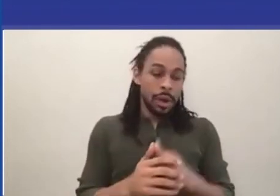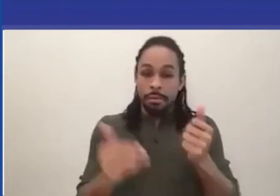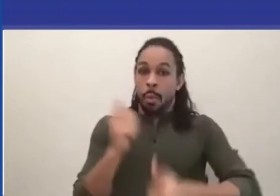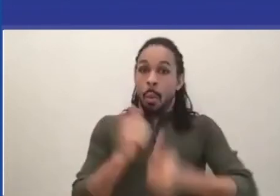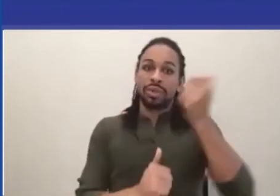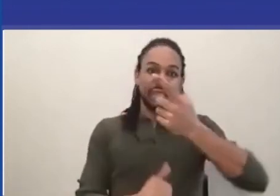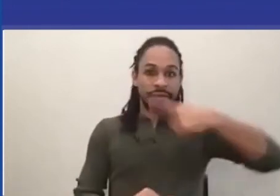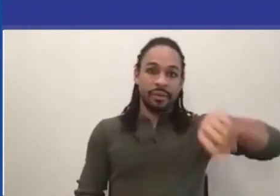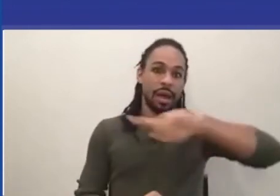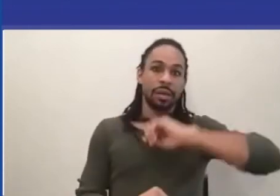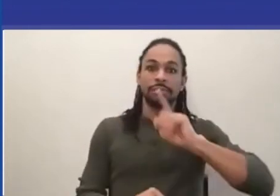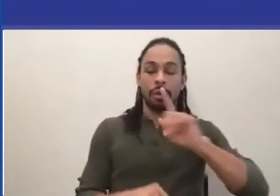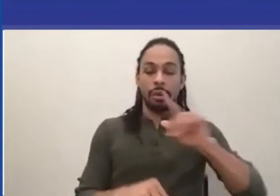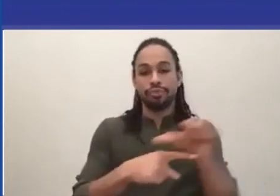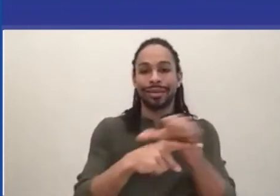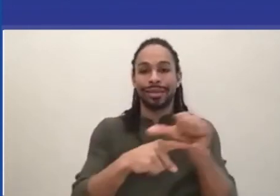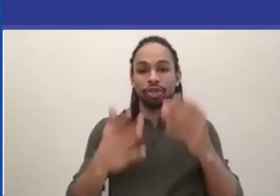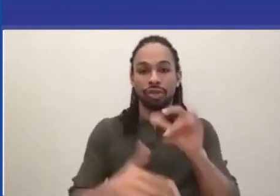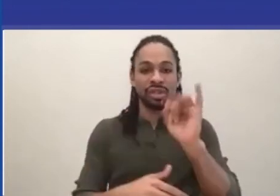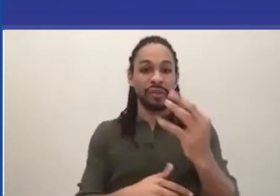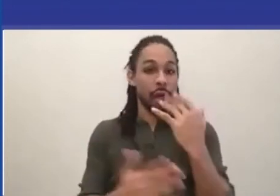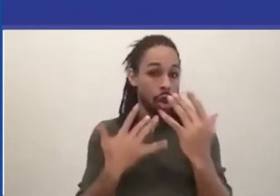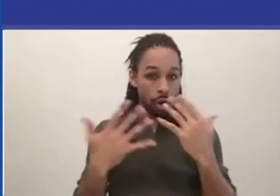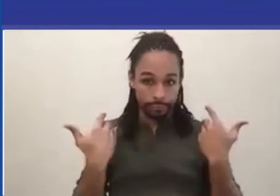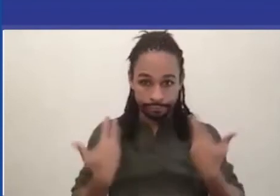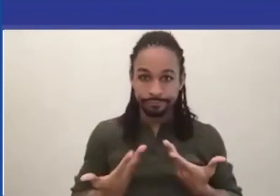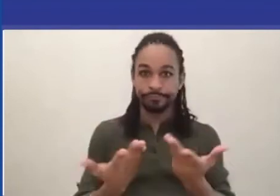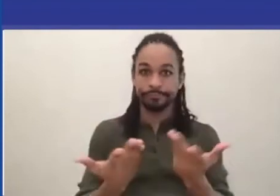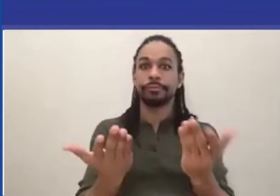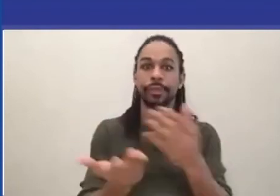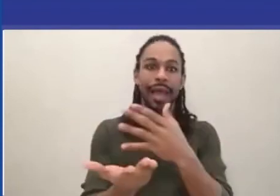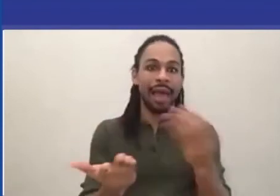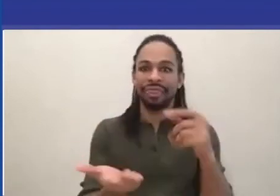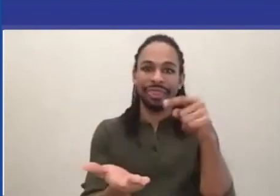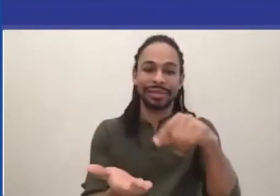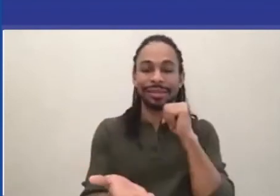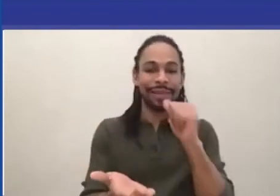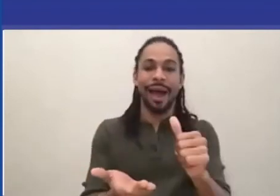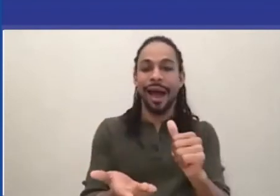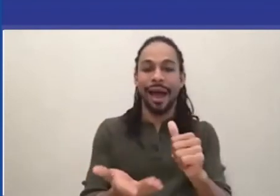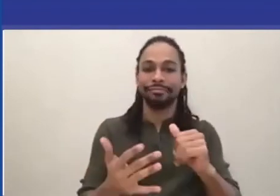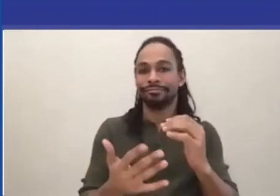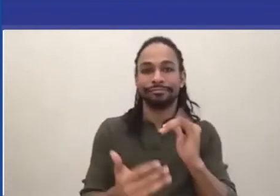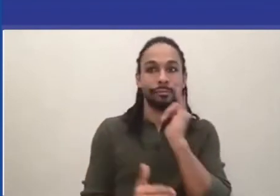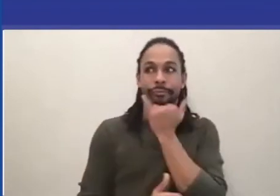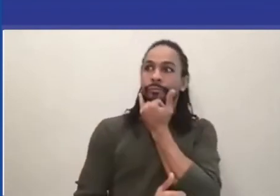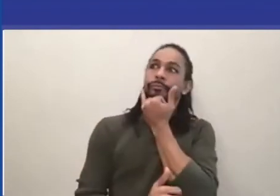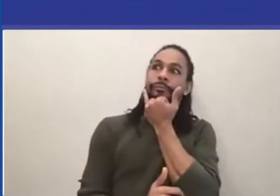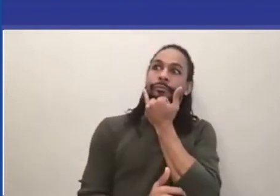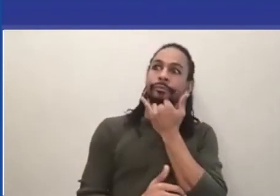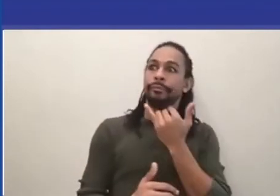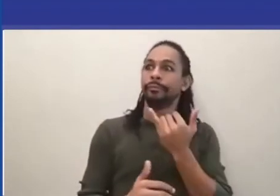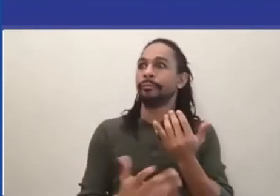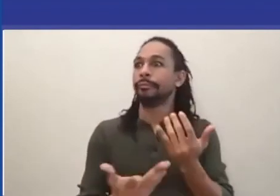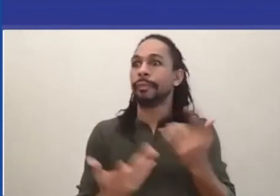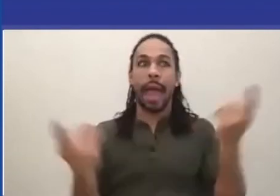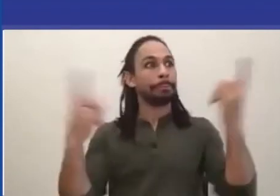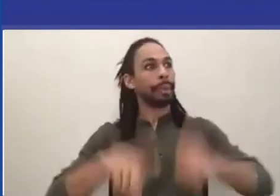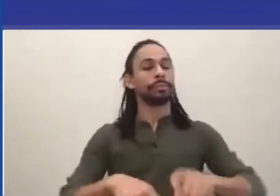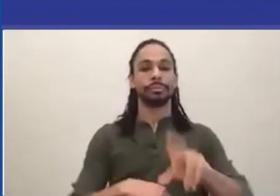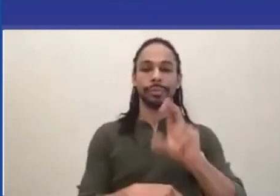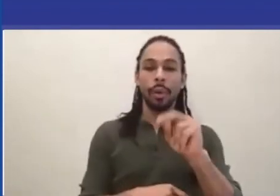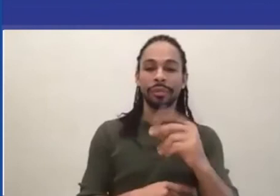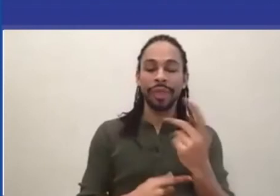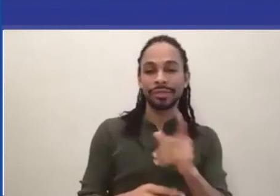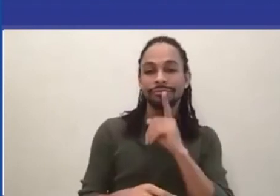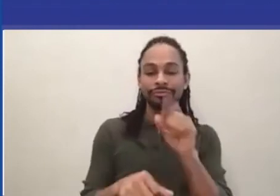practitioners of color. And that's no accident, you know, those things go hand in hand. So. That's great.